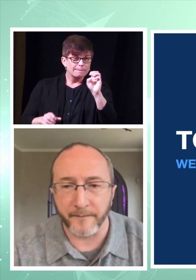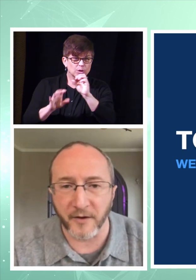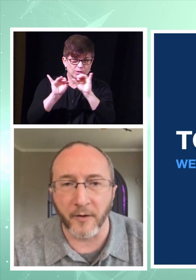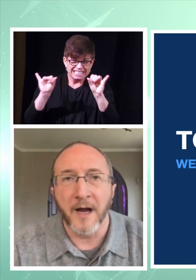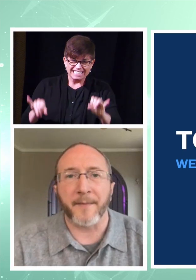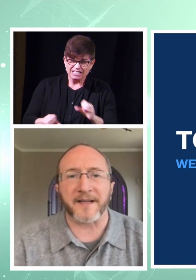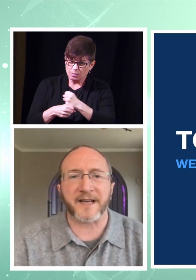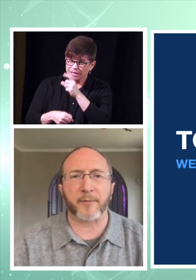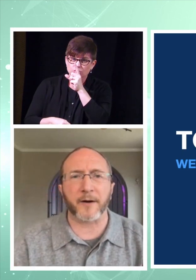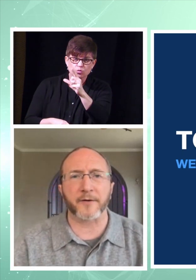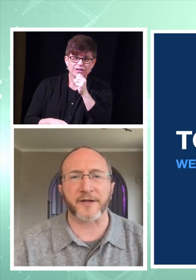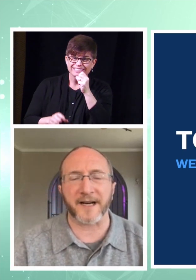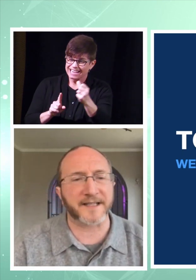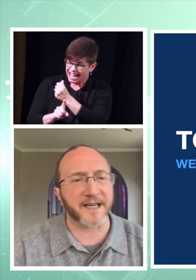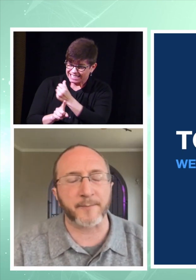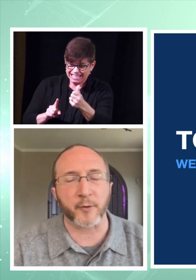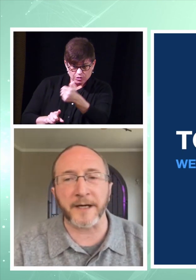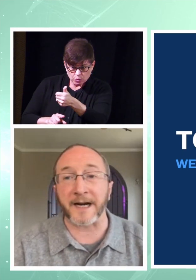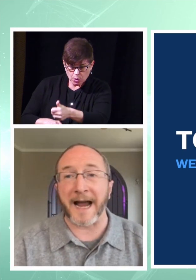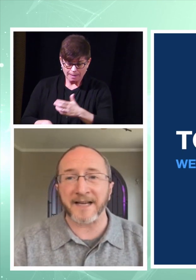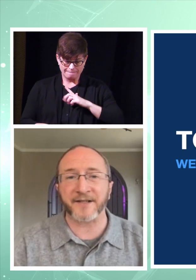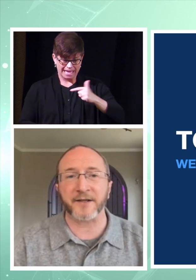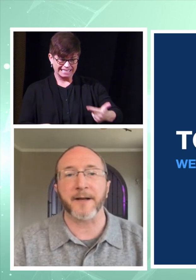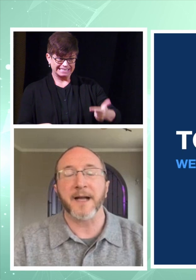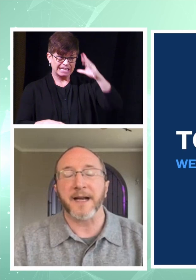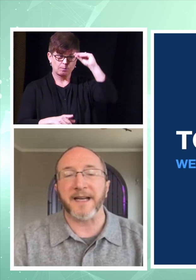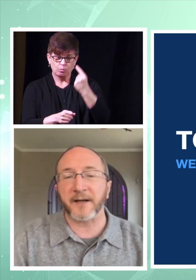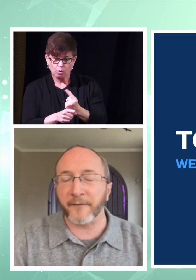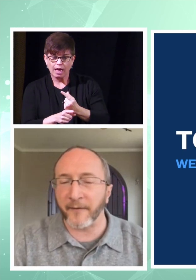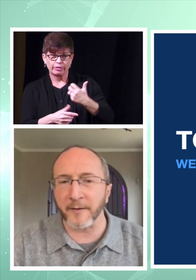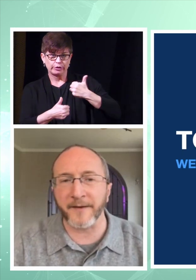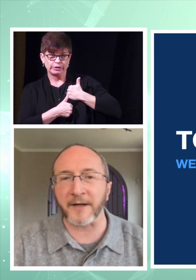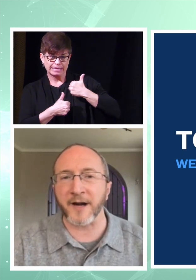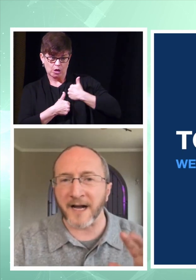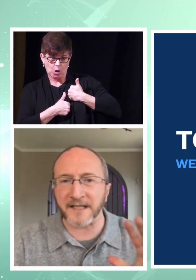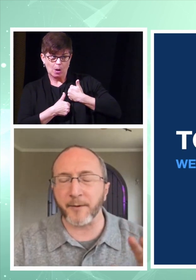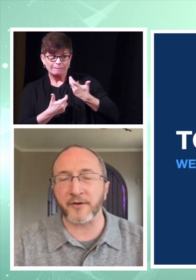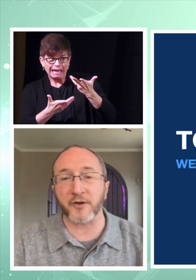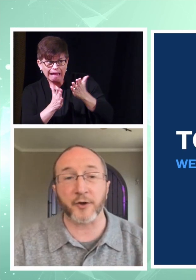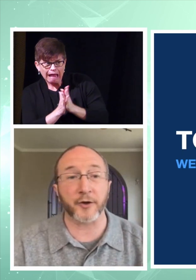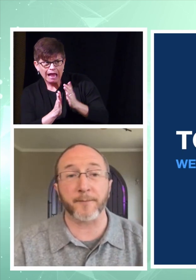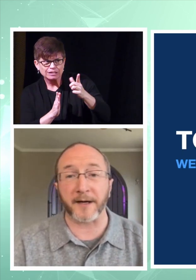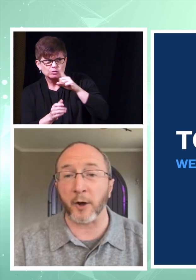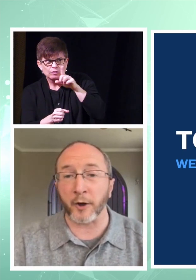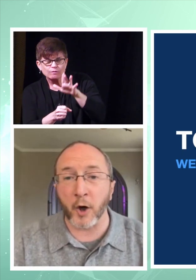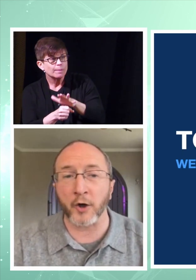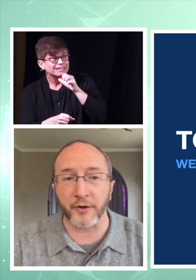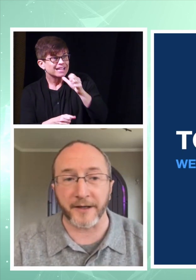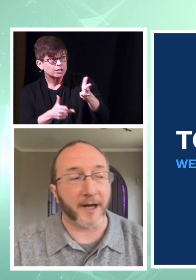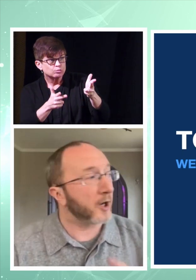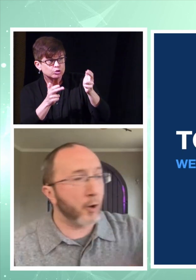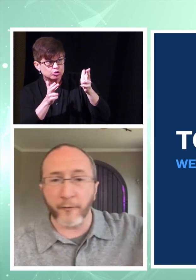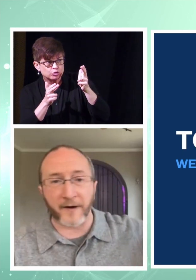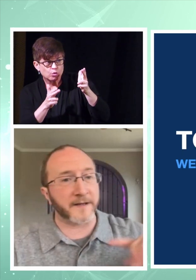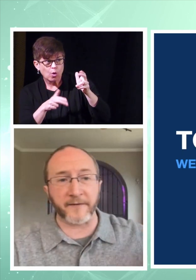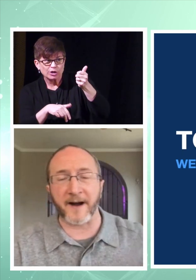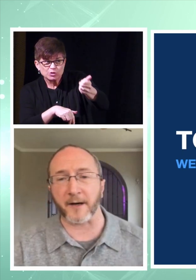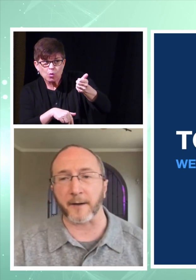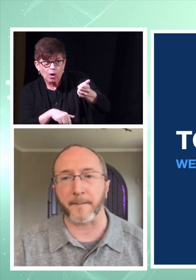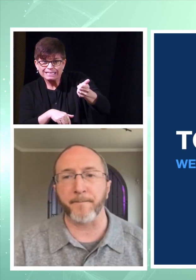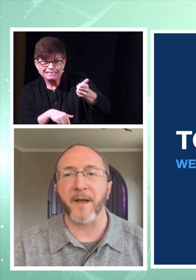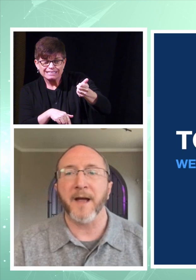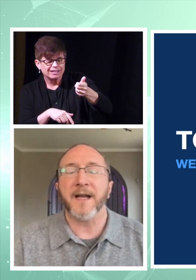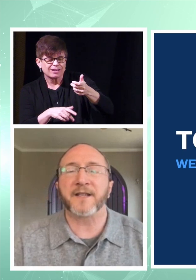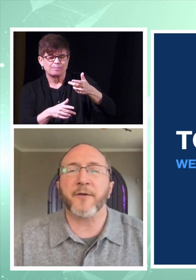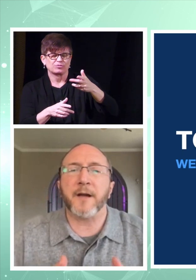yourself. So my stepbrother is a United States Marine, and I asked him, and he confirmed that you're not supposed to shoot your buddy on guard duty, no friendly